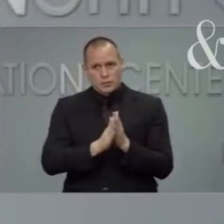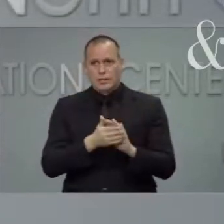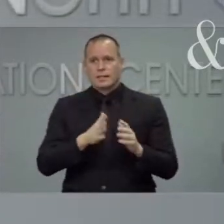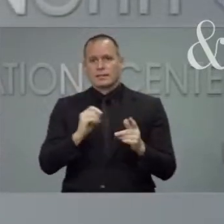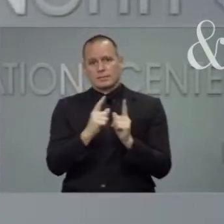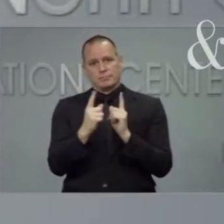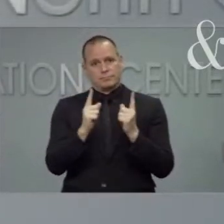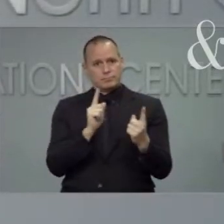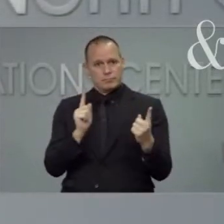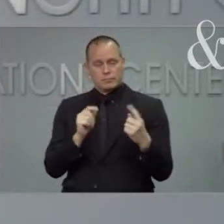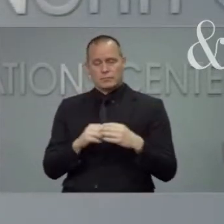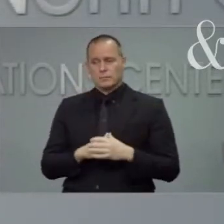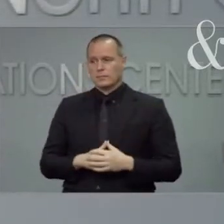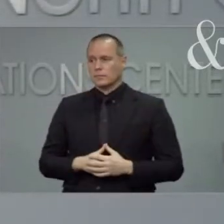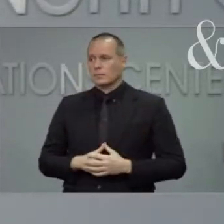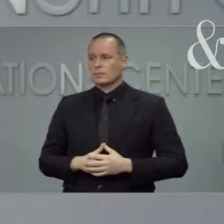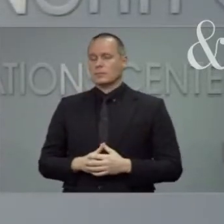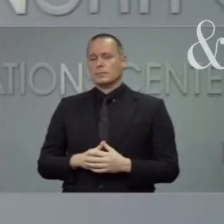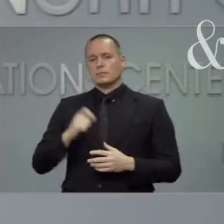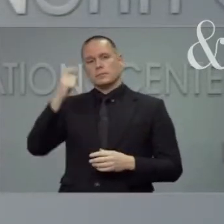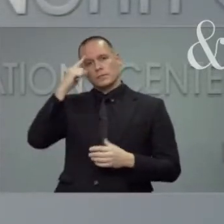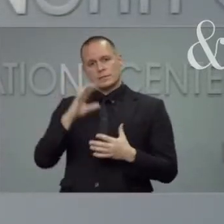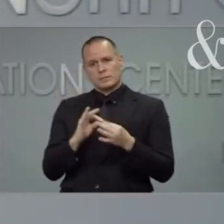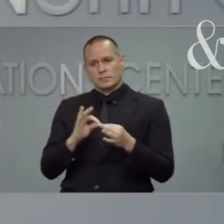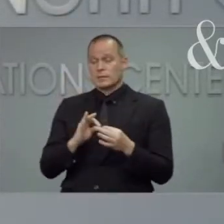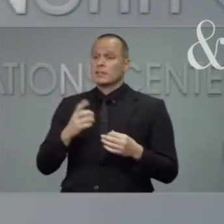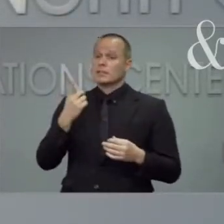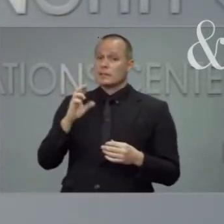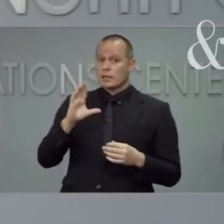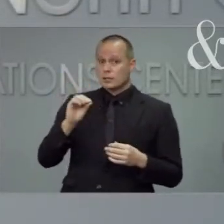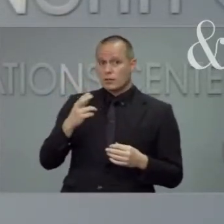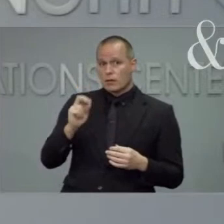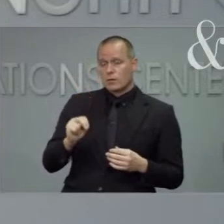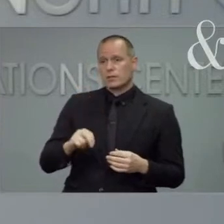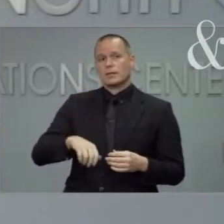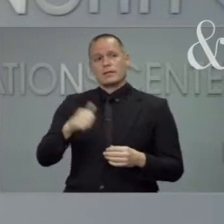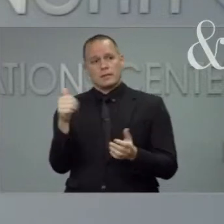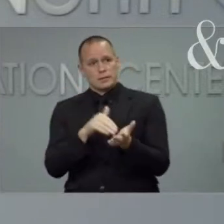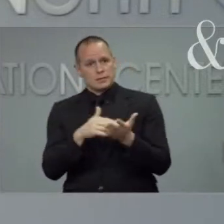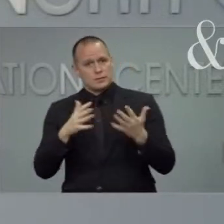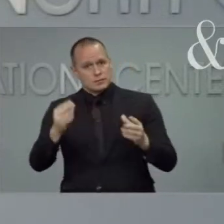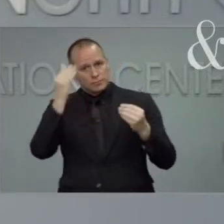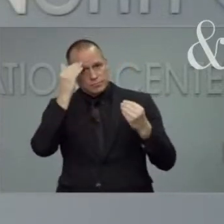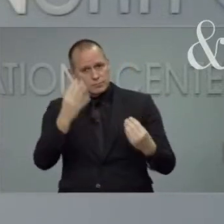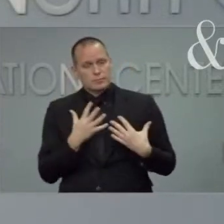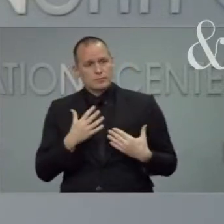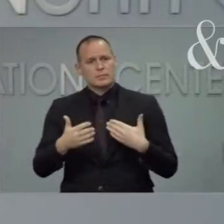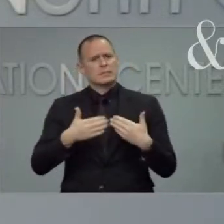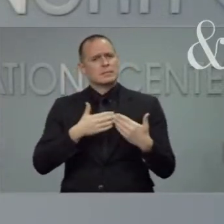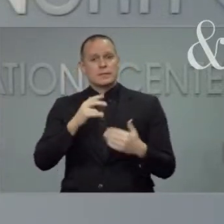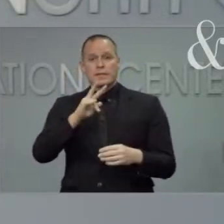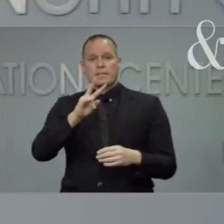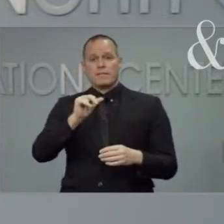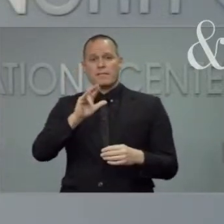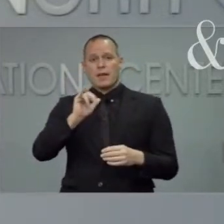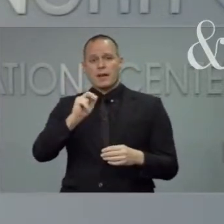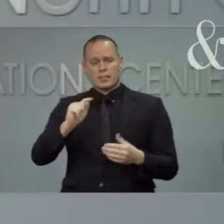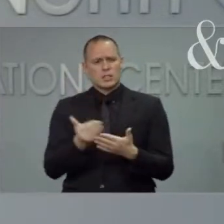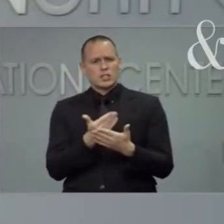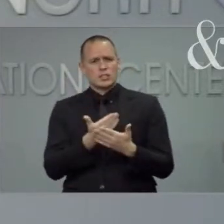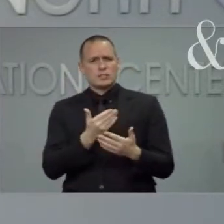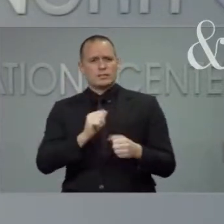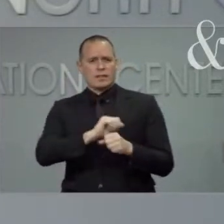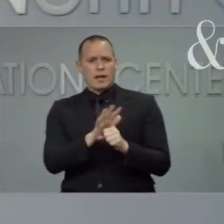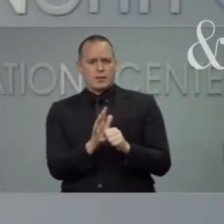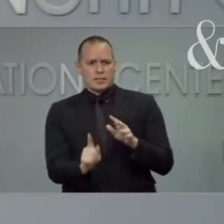And Dr. Cohen and other doctors have told me that even though the variants are more contagious, that